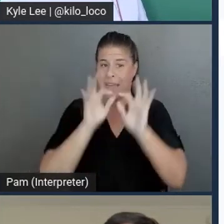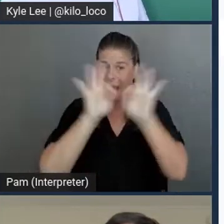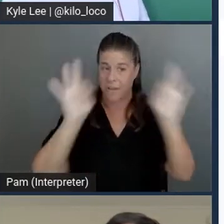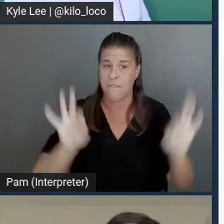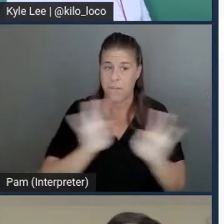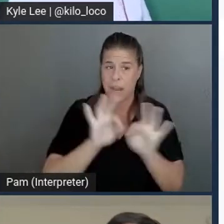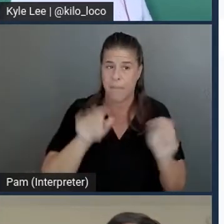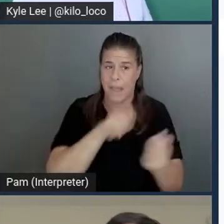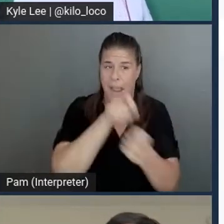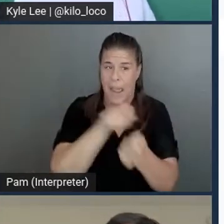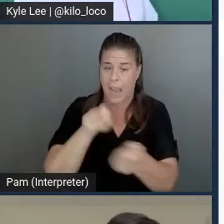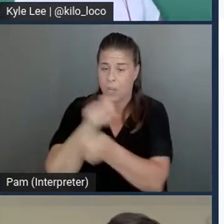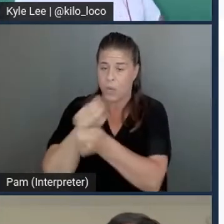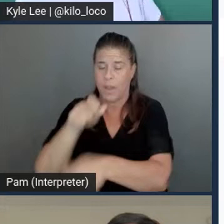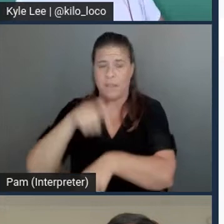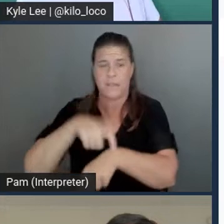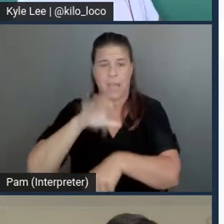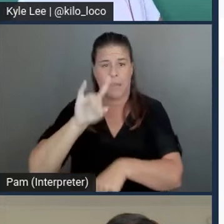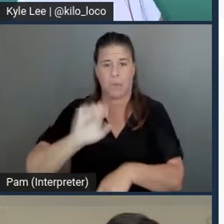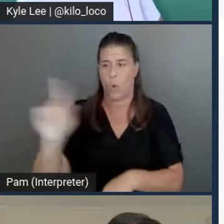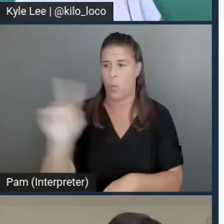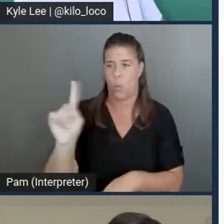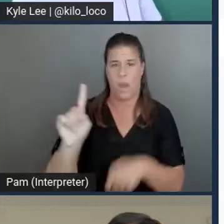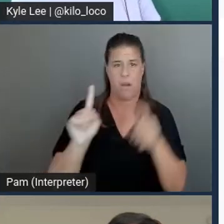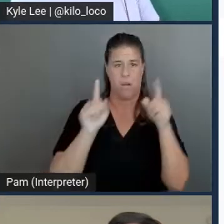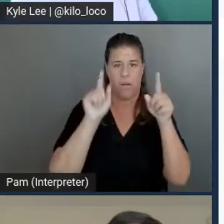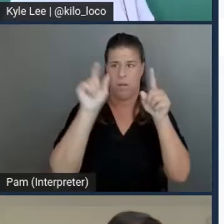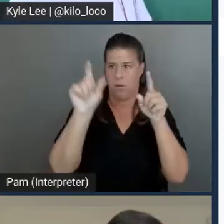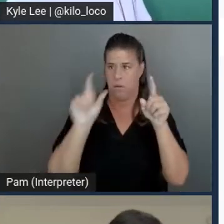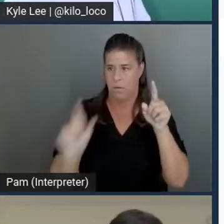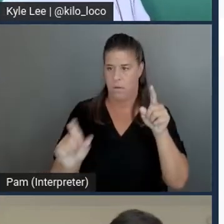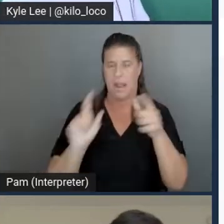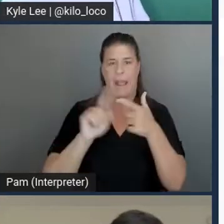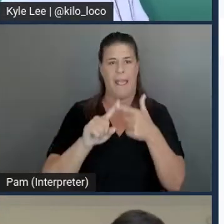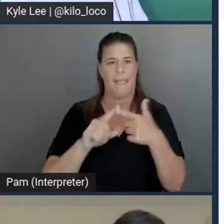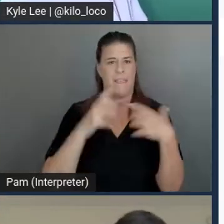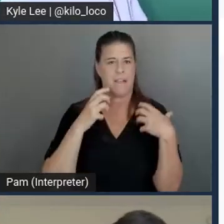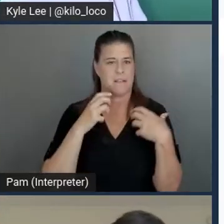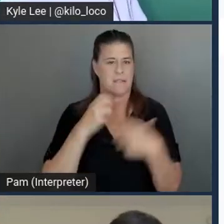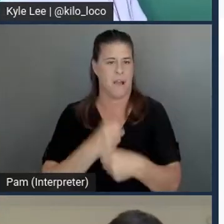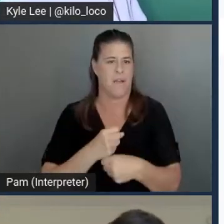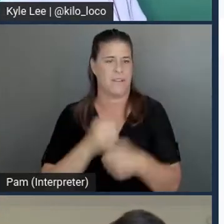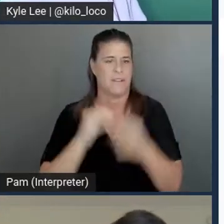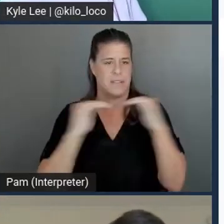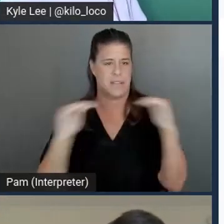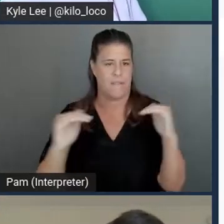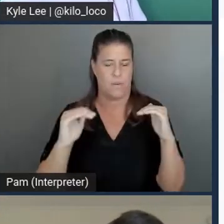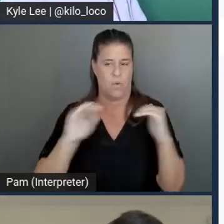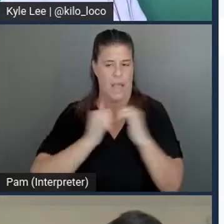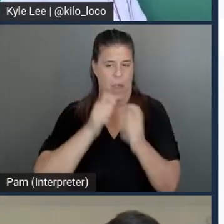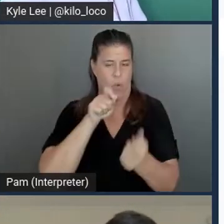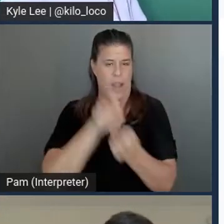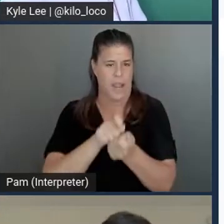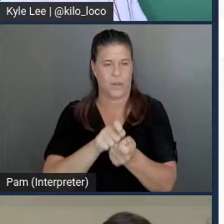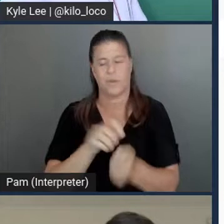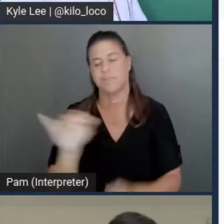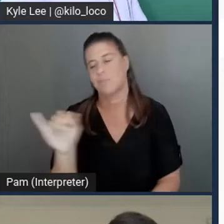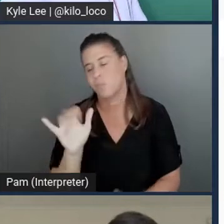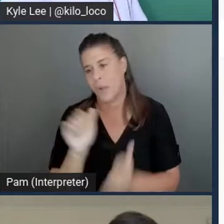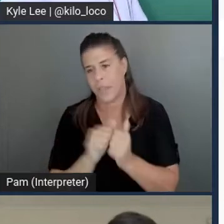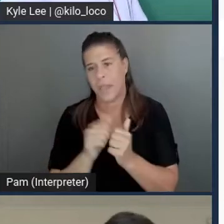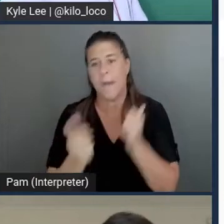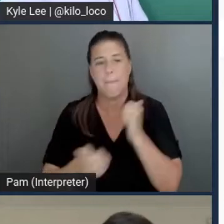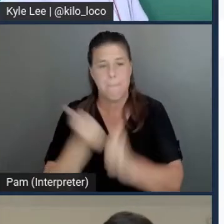code, where it is, and a confidence level on how accurate. As with